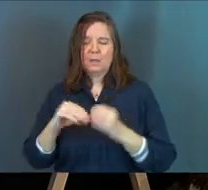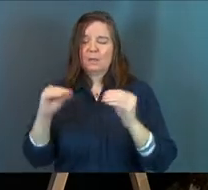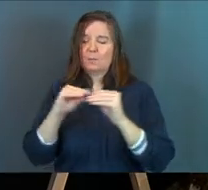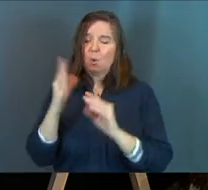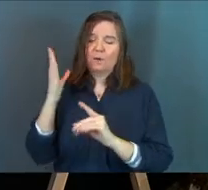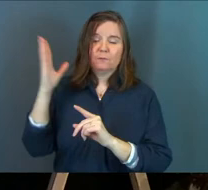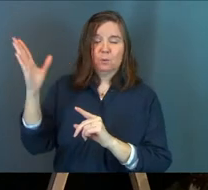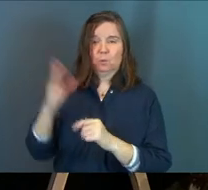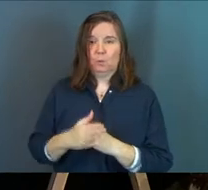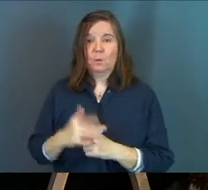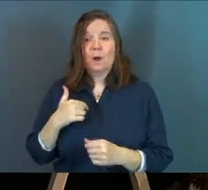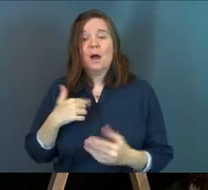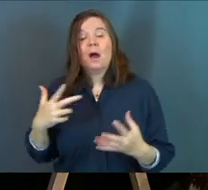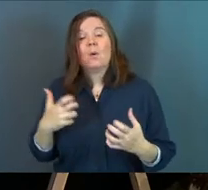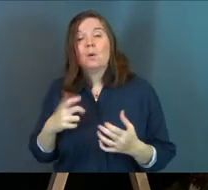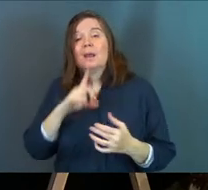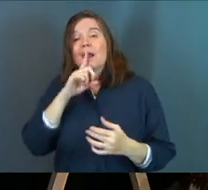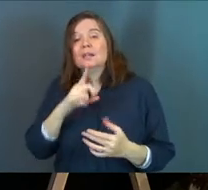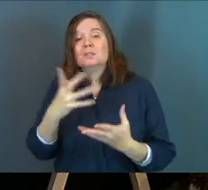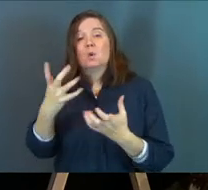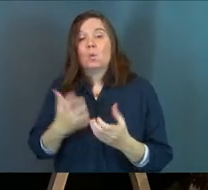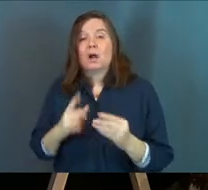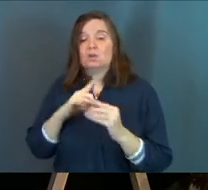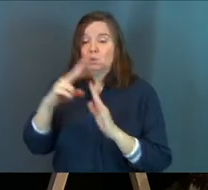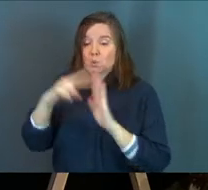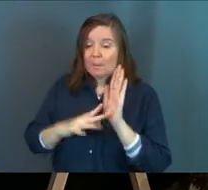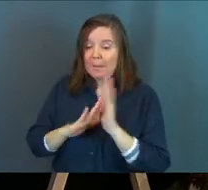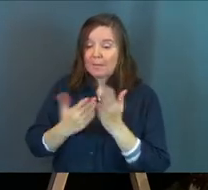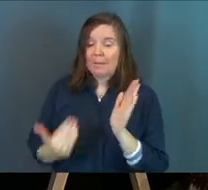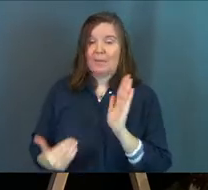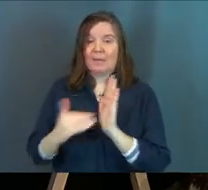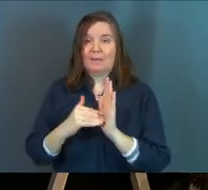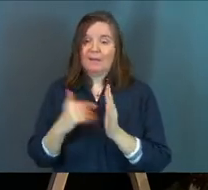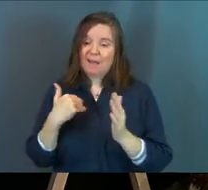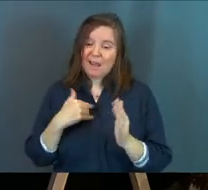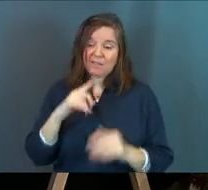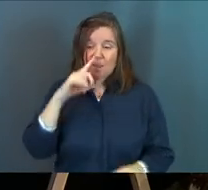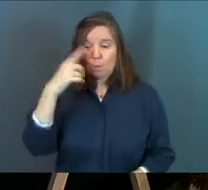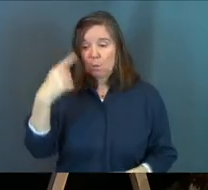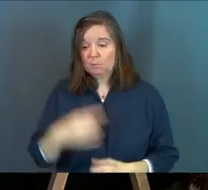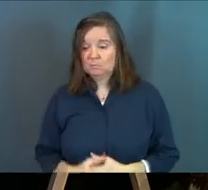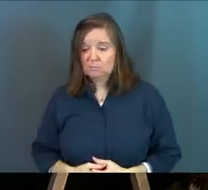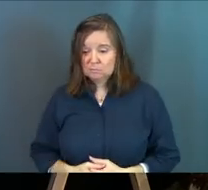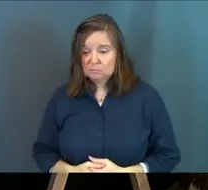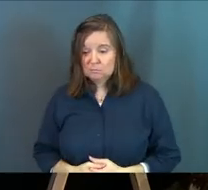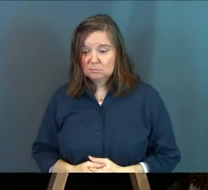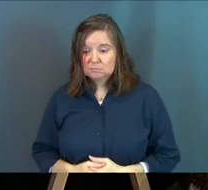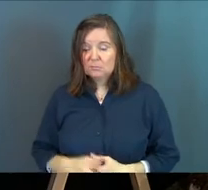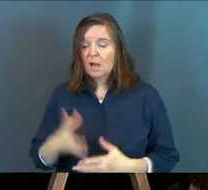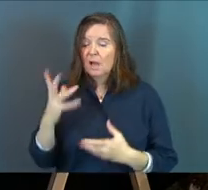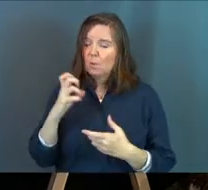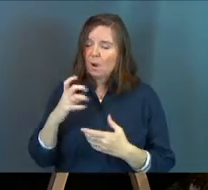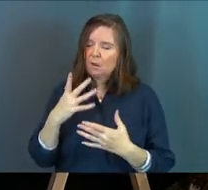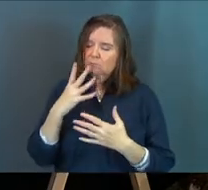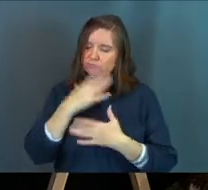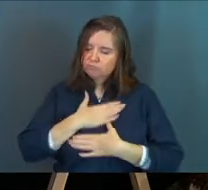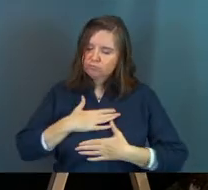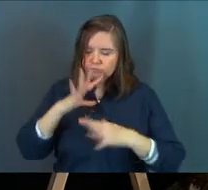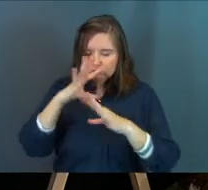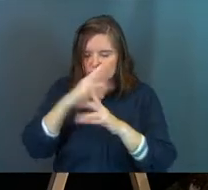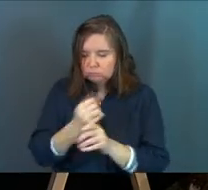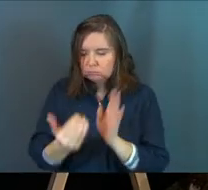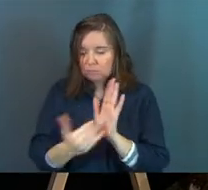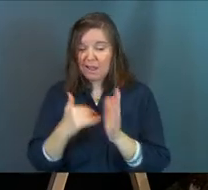more of you. I want to actually want to read my Bible again. I got bored. I got